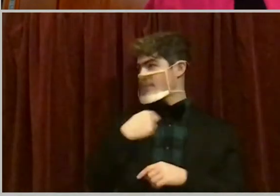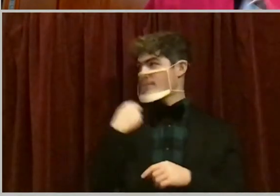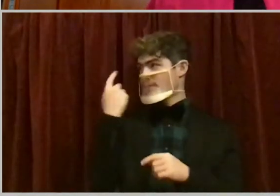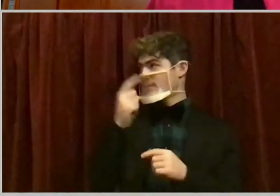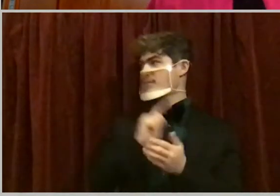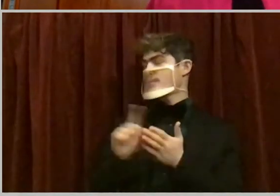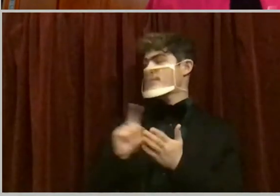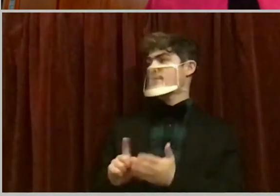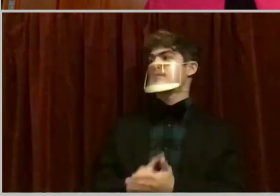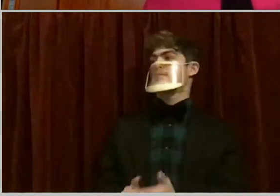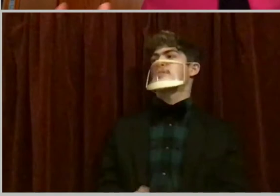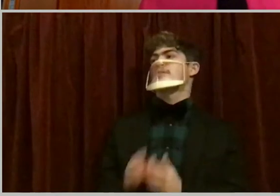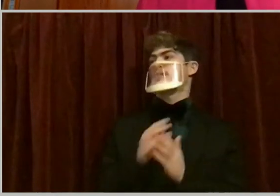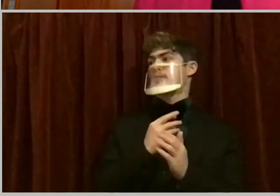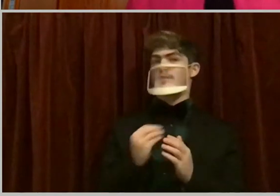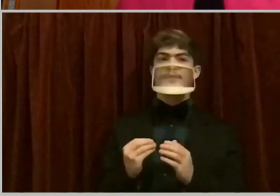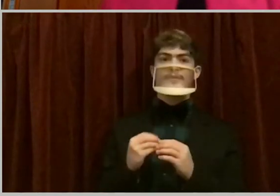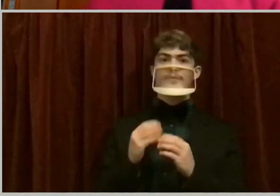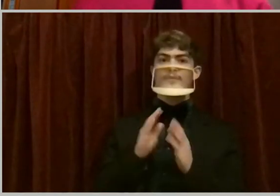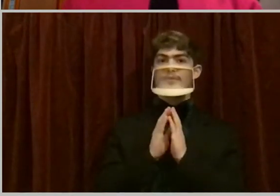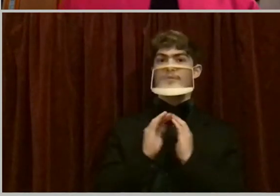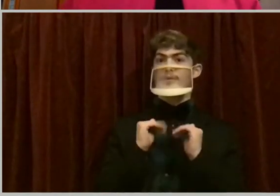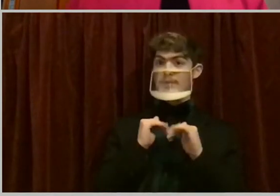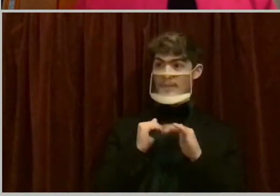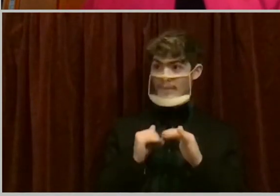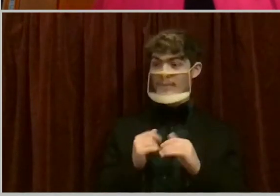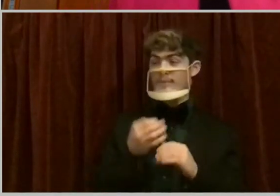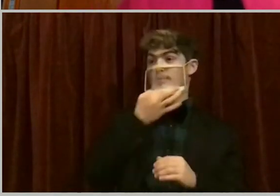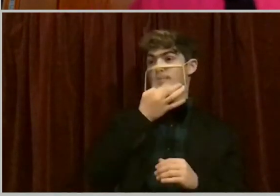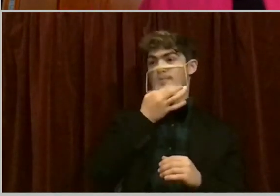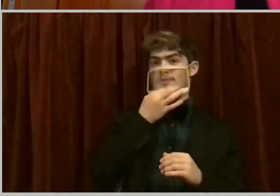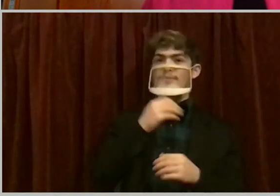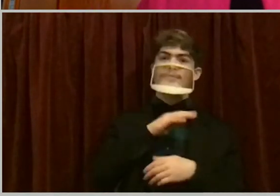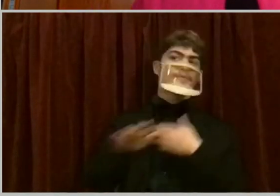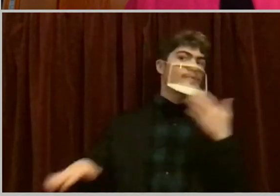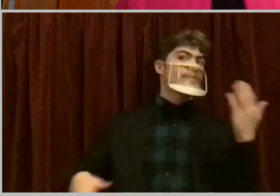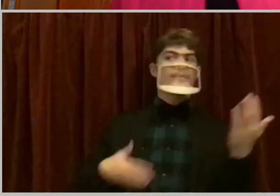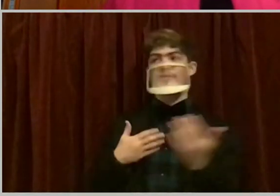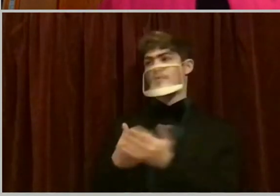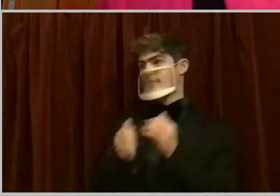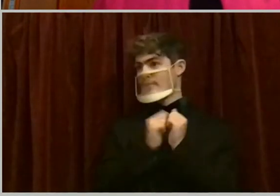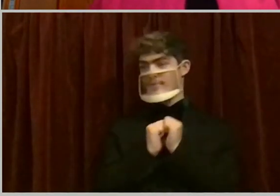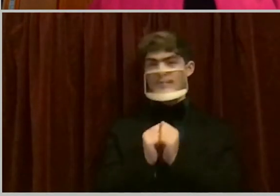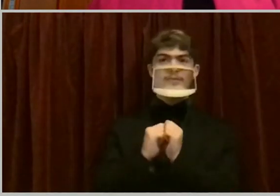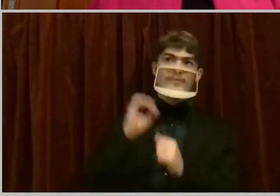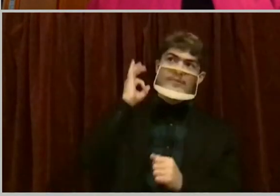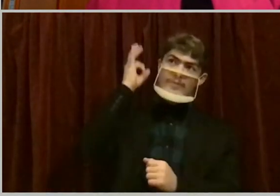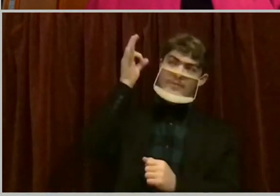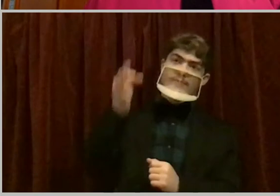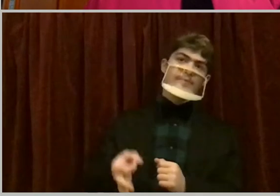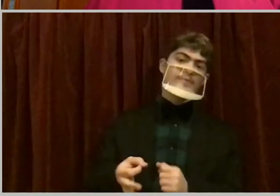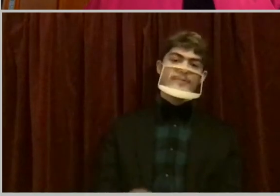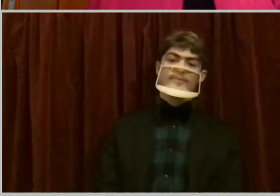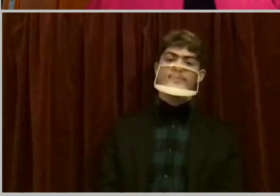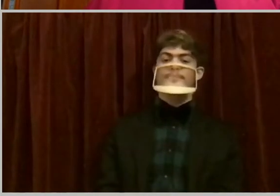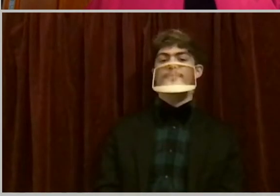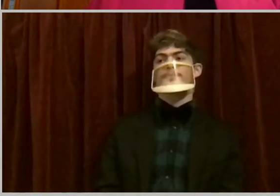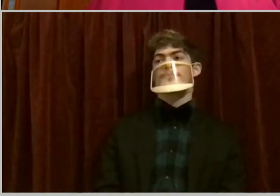go through this situation, we'll all be able to gather as one big body again, God willing, in the near future.